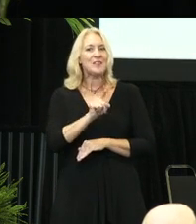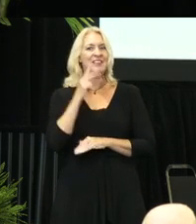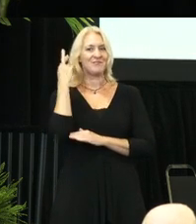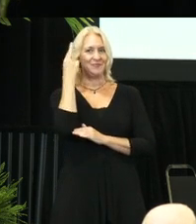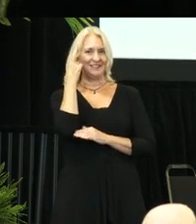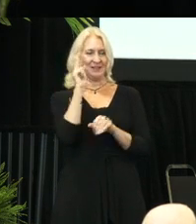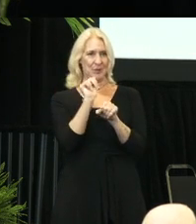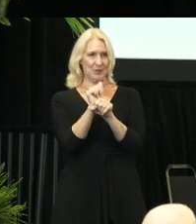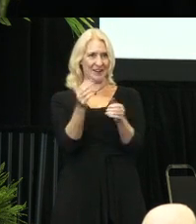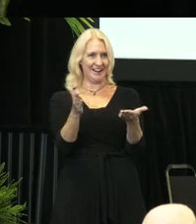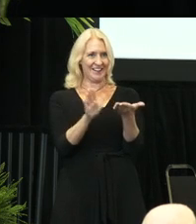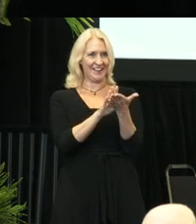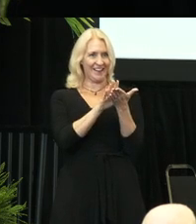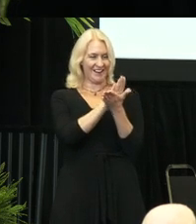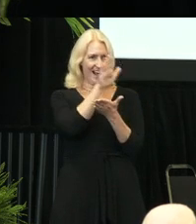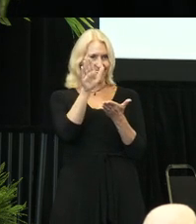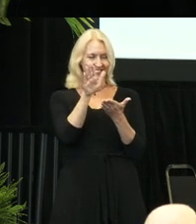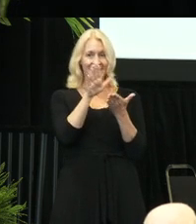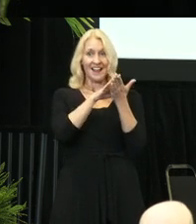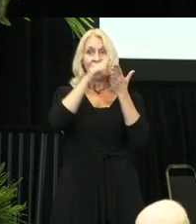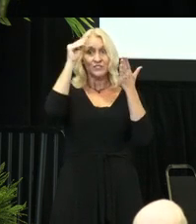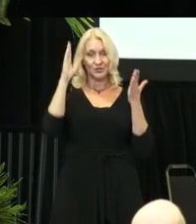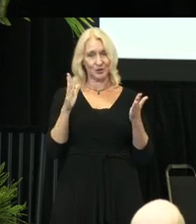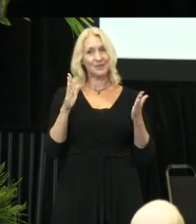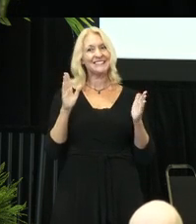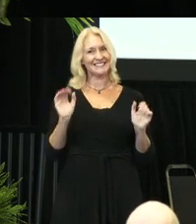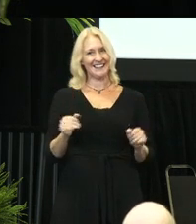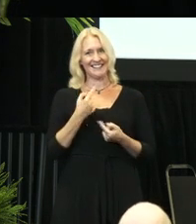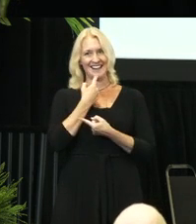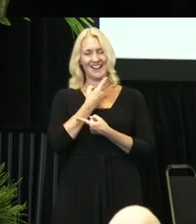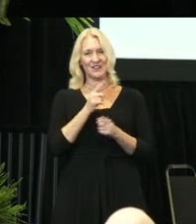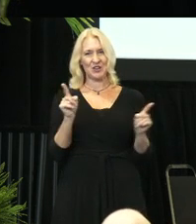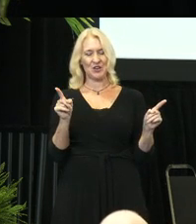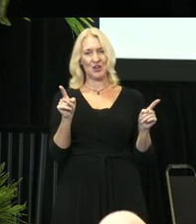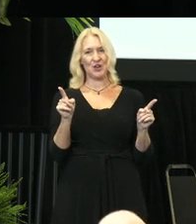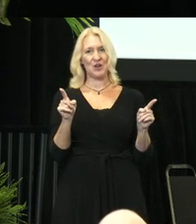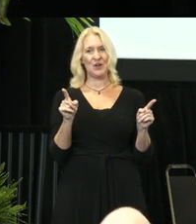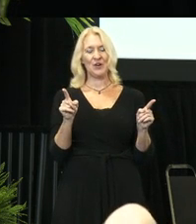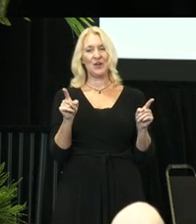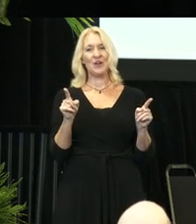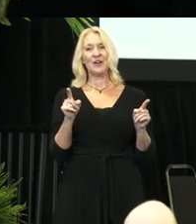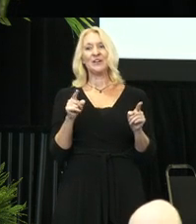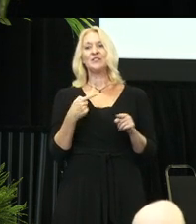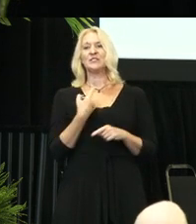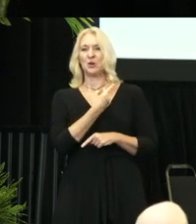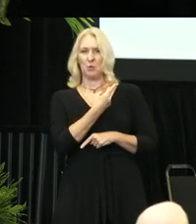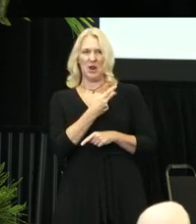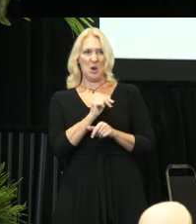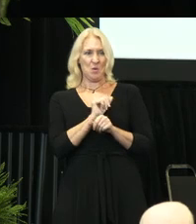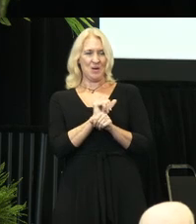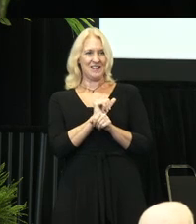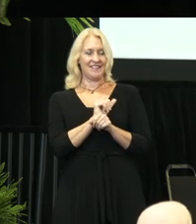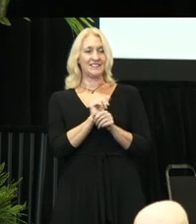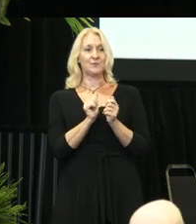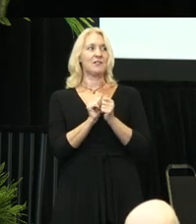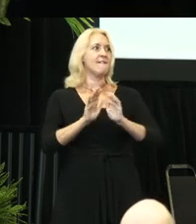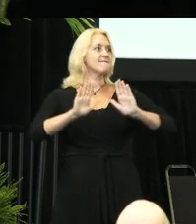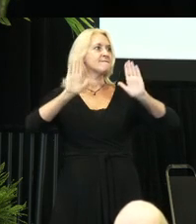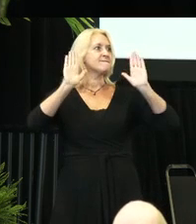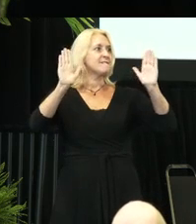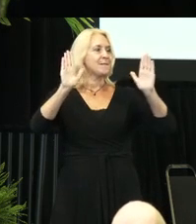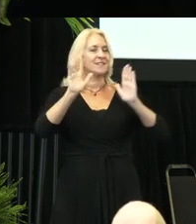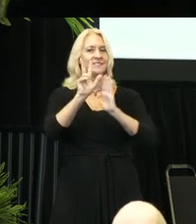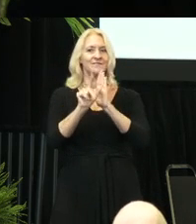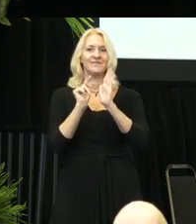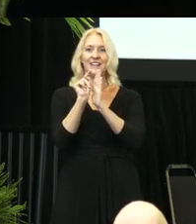college. It's the students who can do that. And so Roslyn did the lion's share of this work, working with our fabulous video production team